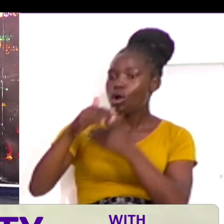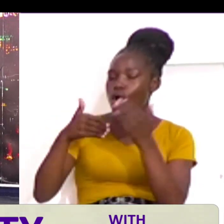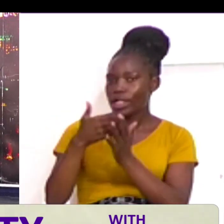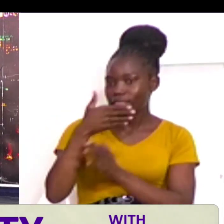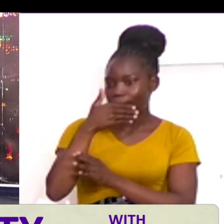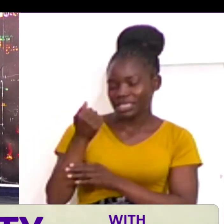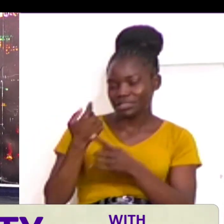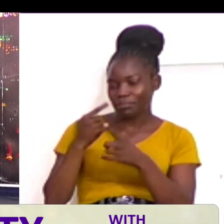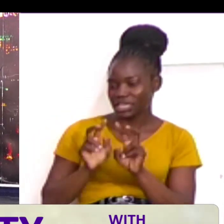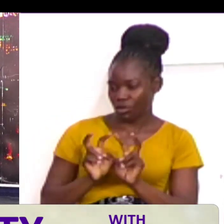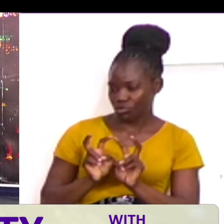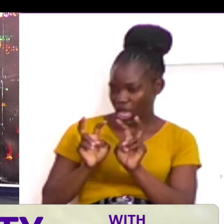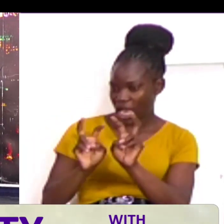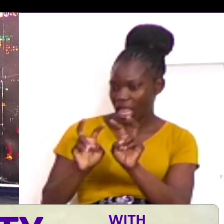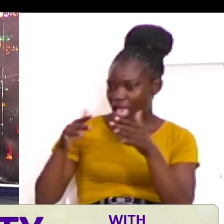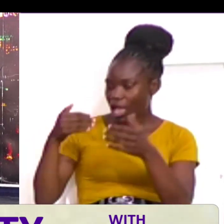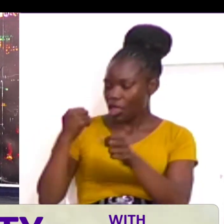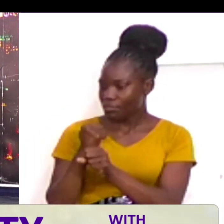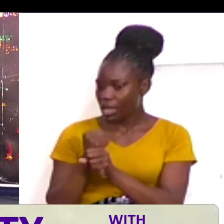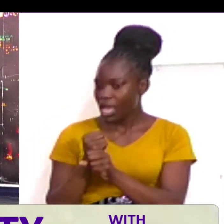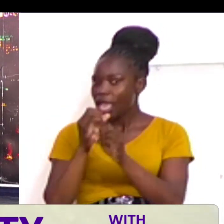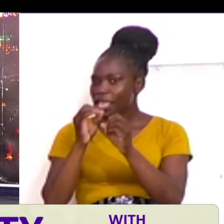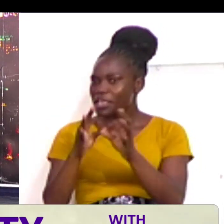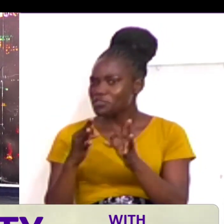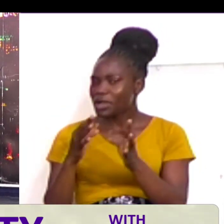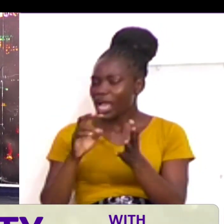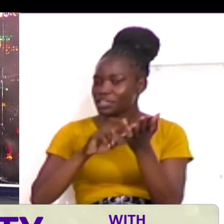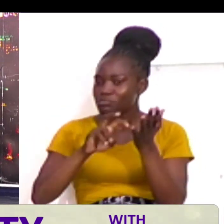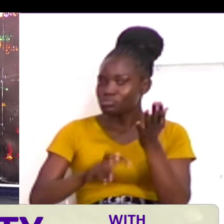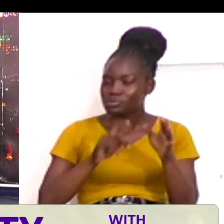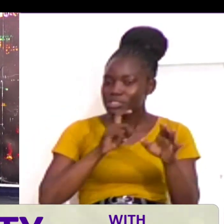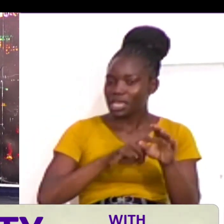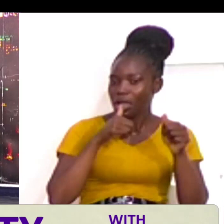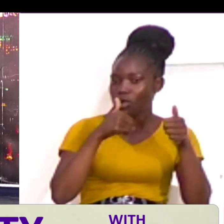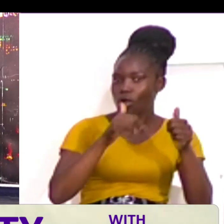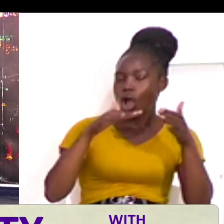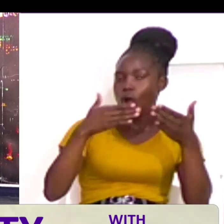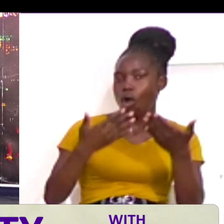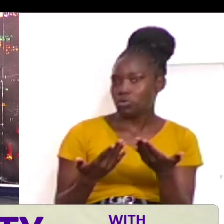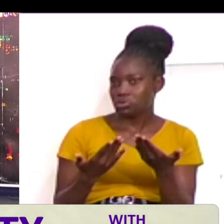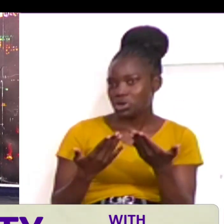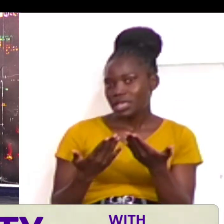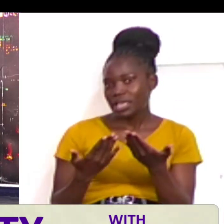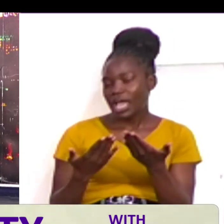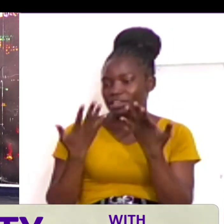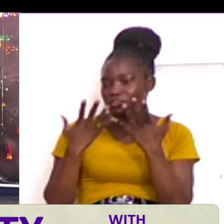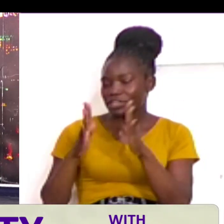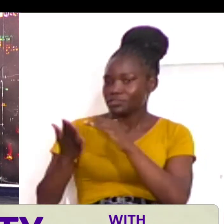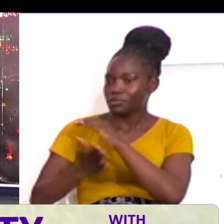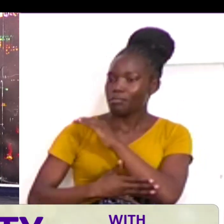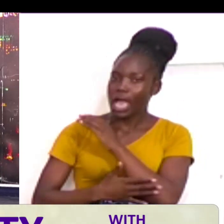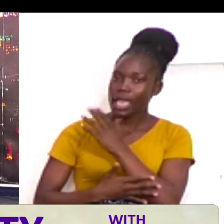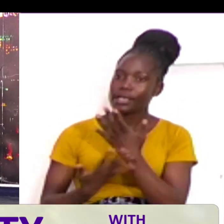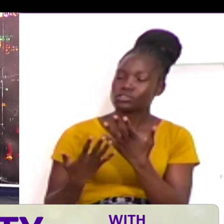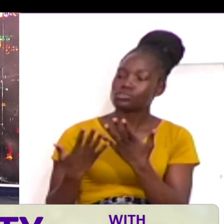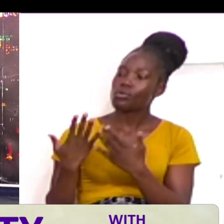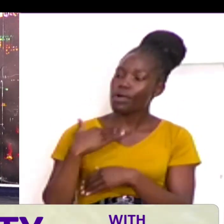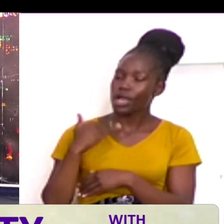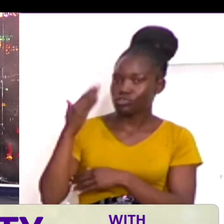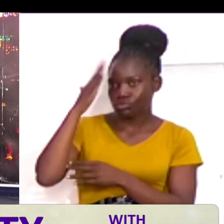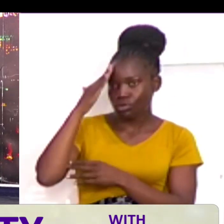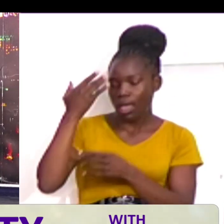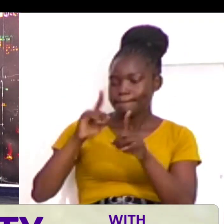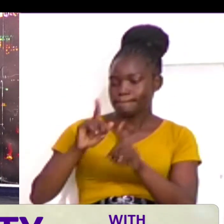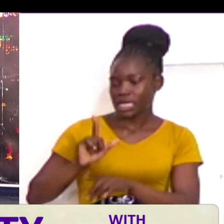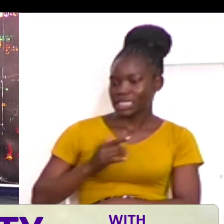on how he performs. Anaweza atenda na kama CV yake iko vizuri kama iko vibaya. We are yet to see how this will pan out. But then